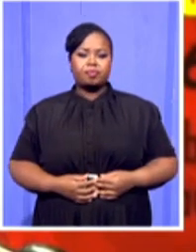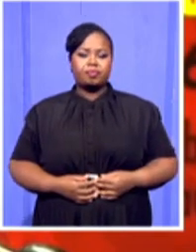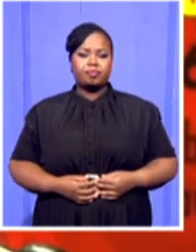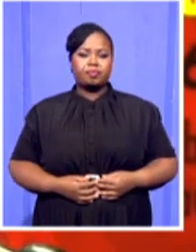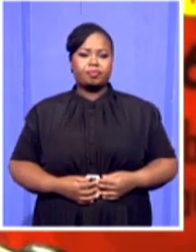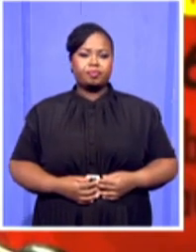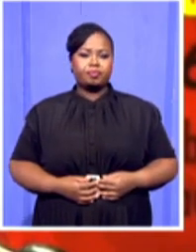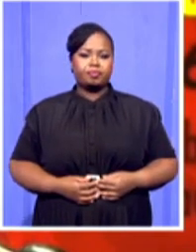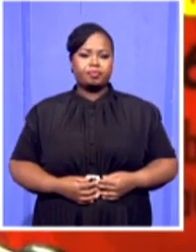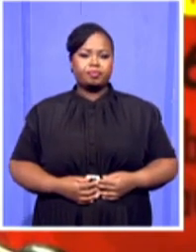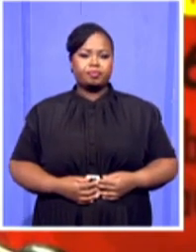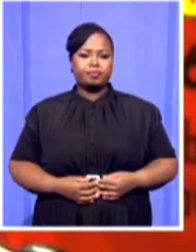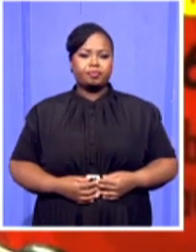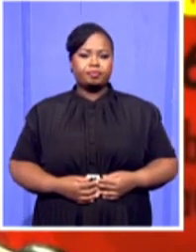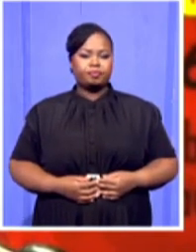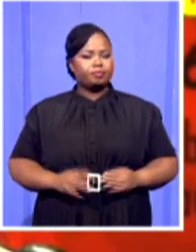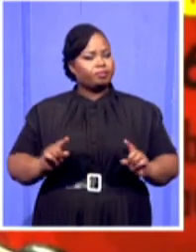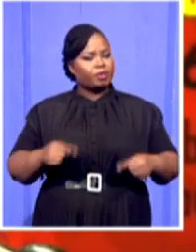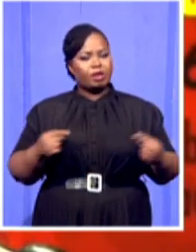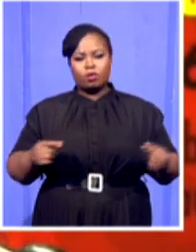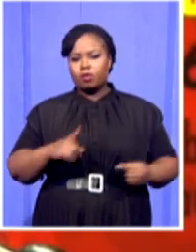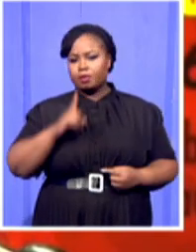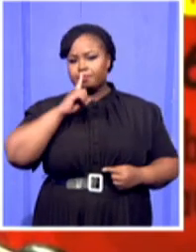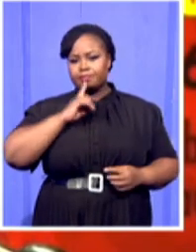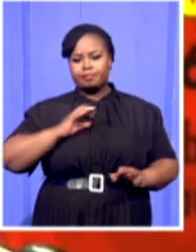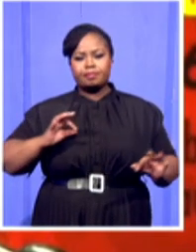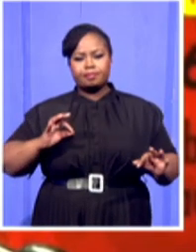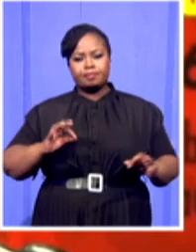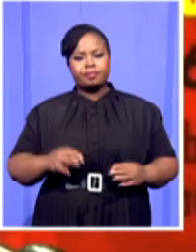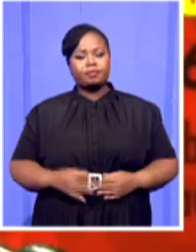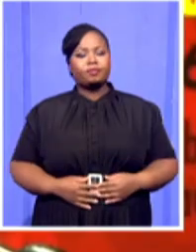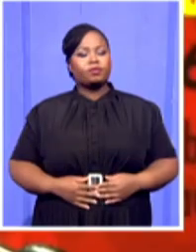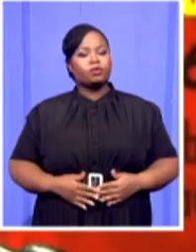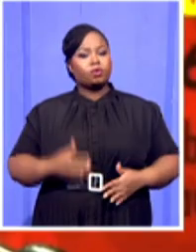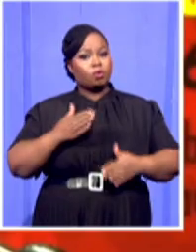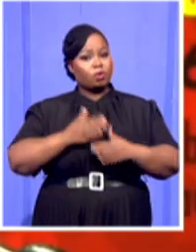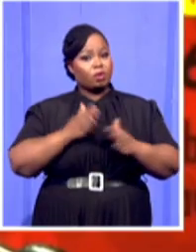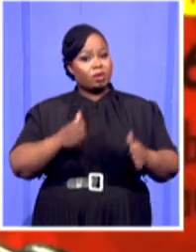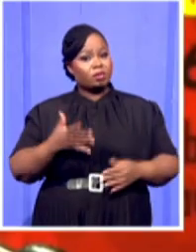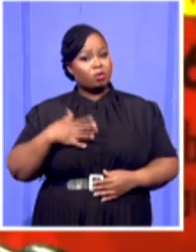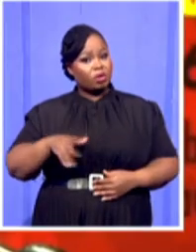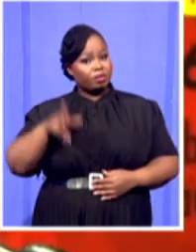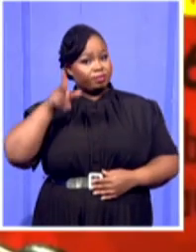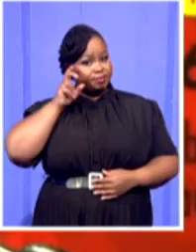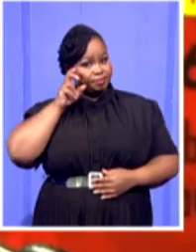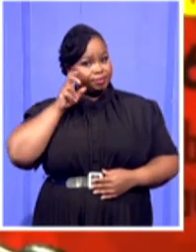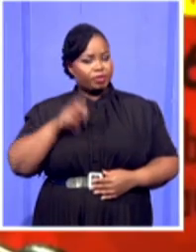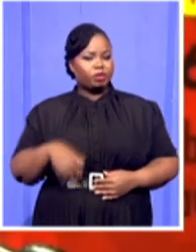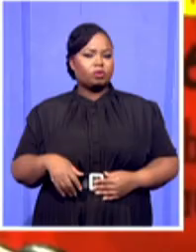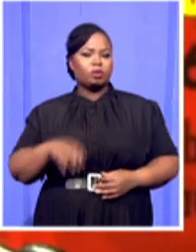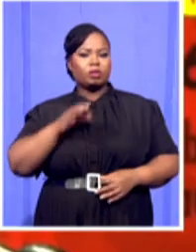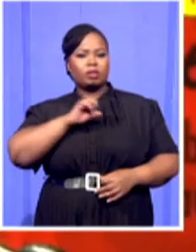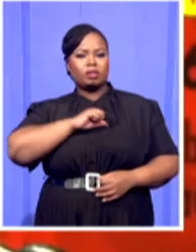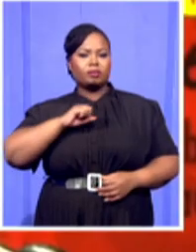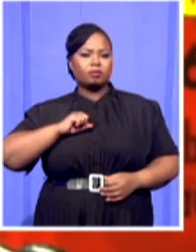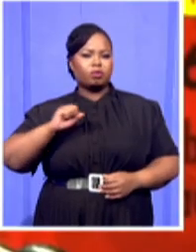them. We cannot be silent. So workers, they want to hear their vanguard part.